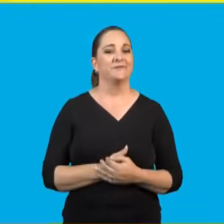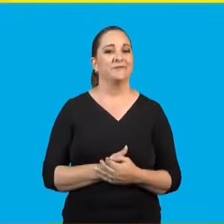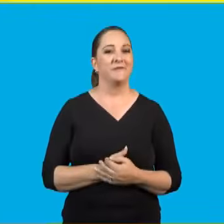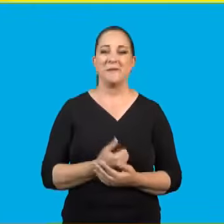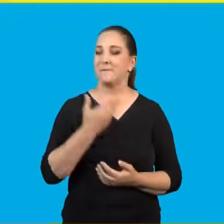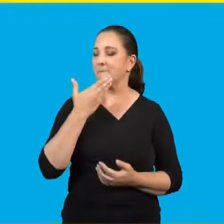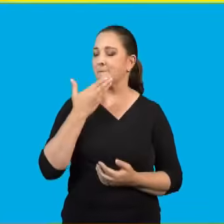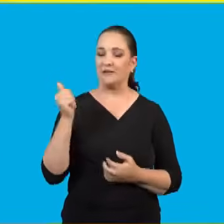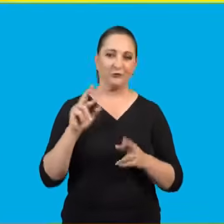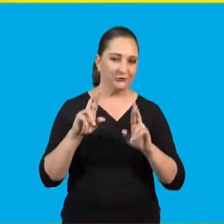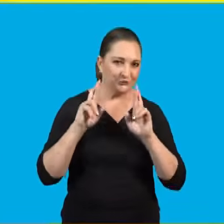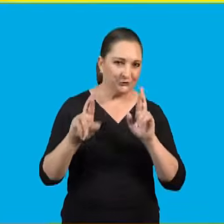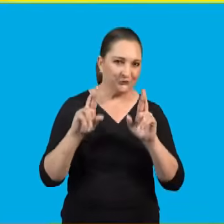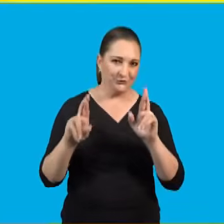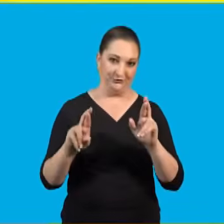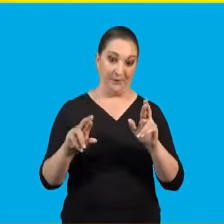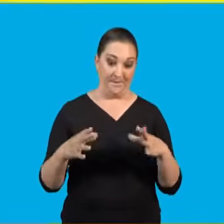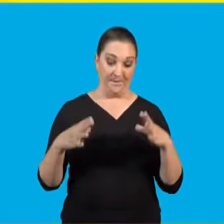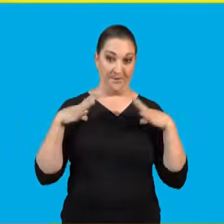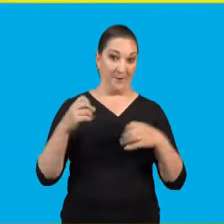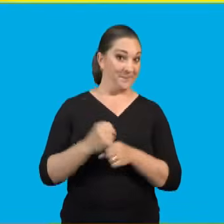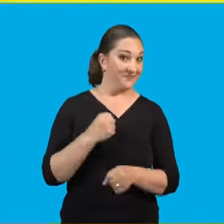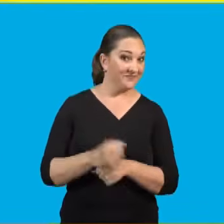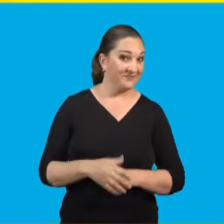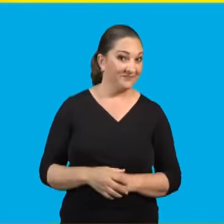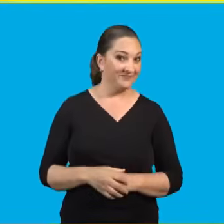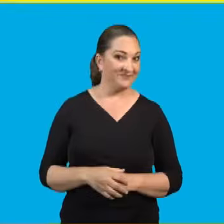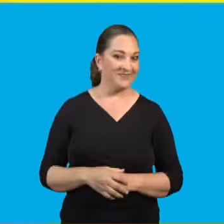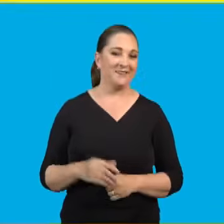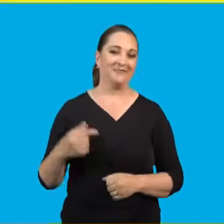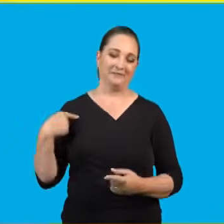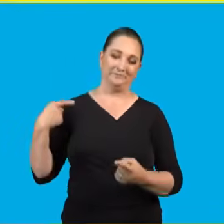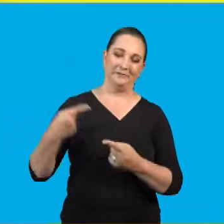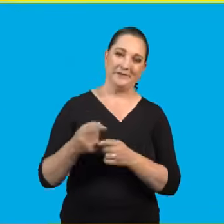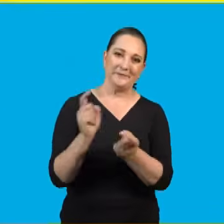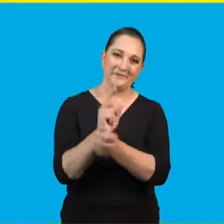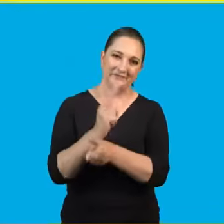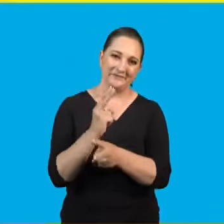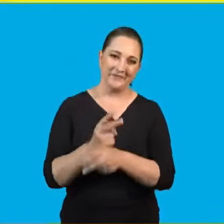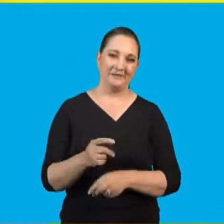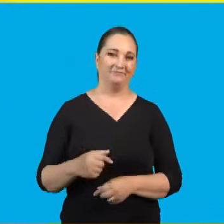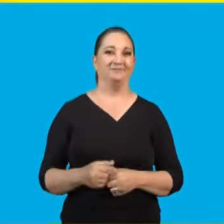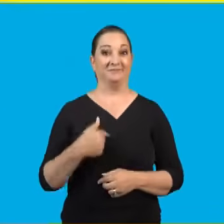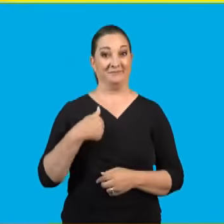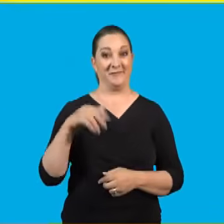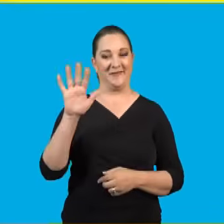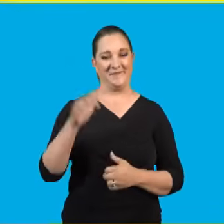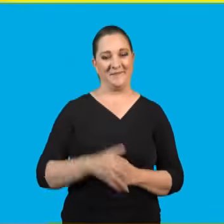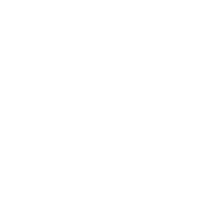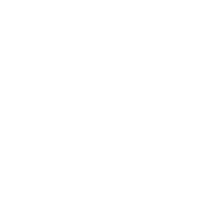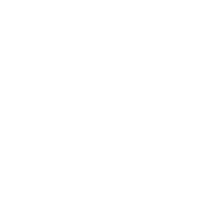wish you all the best. Make us proud. Until we meet again, it's goodbye from me.